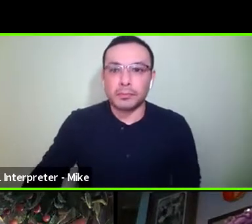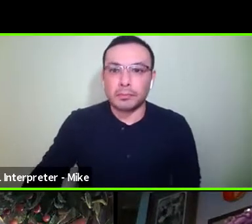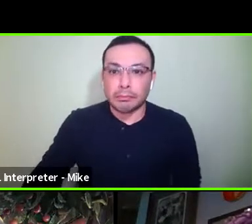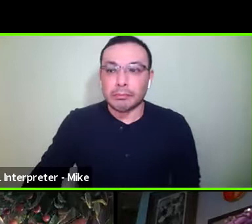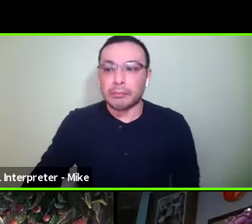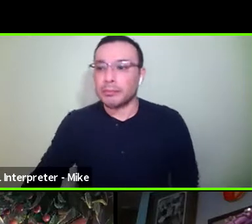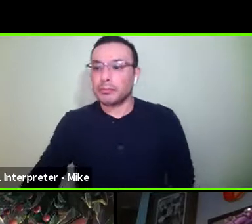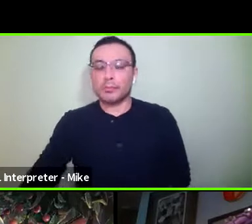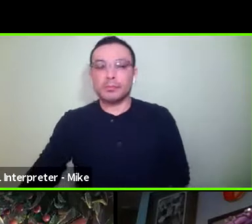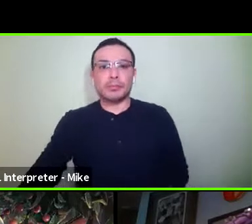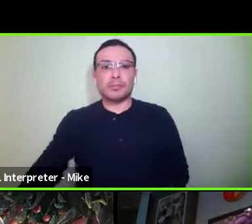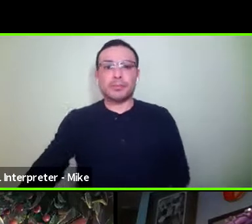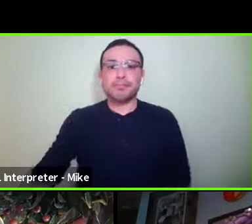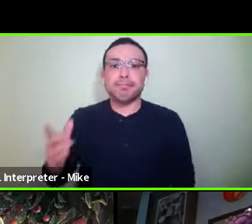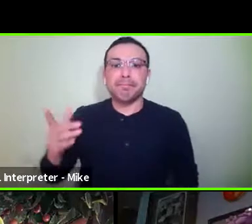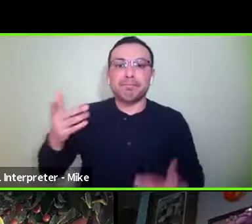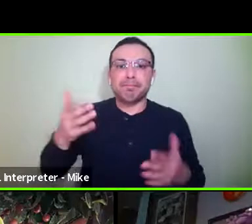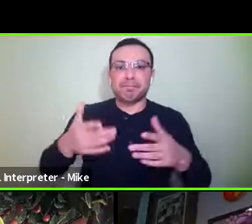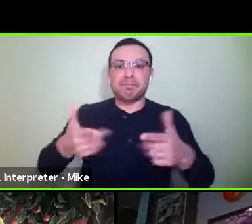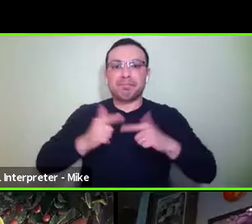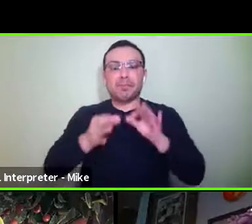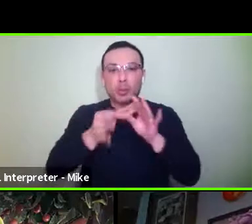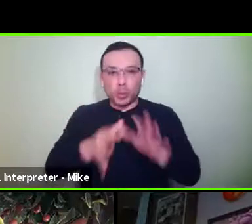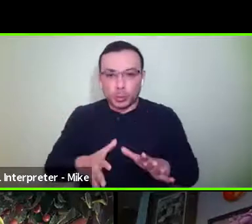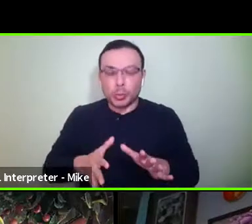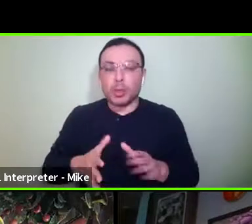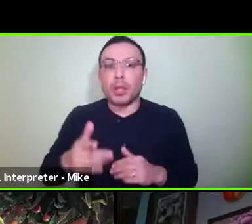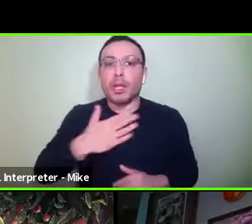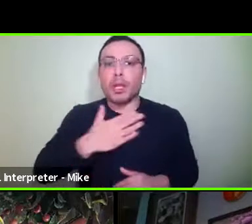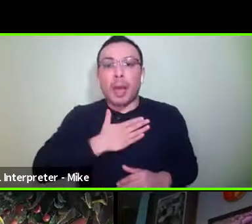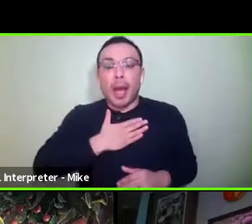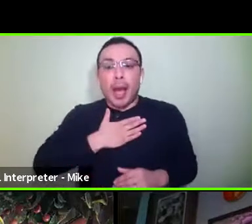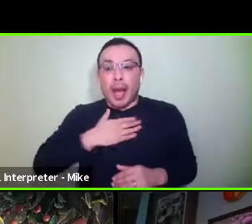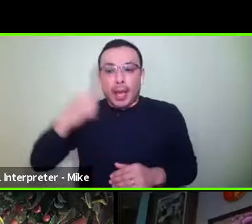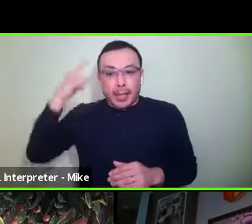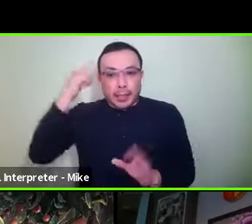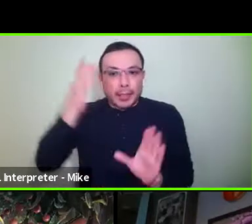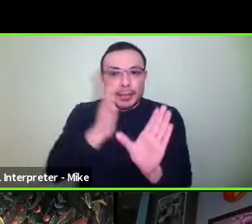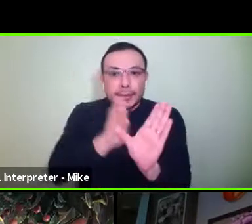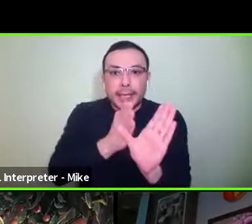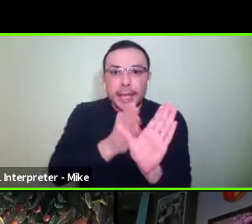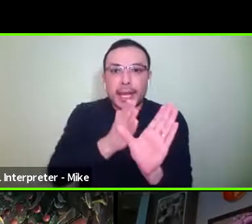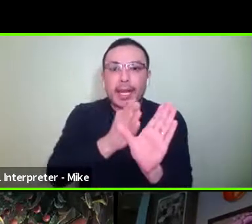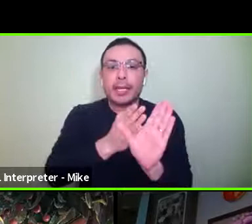a result of questions of grief and loss, and separating out